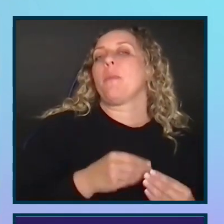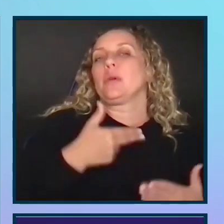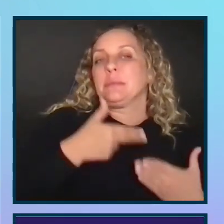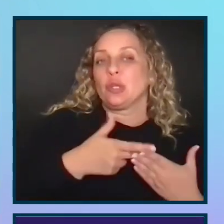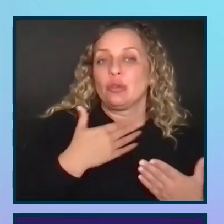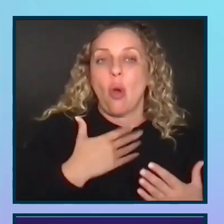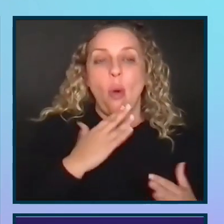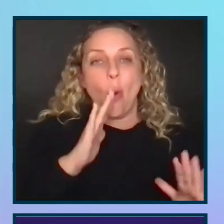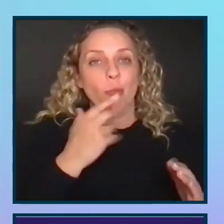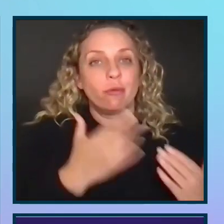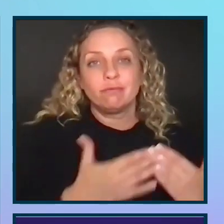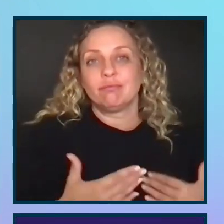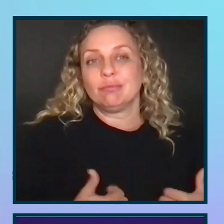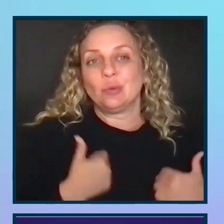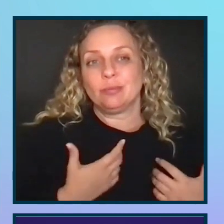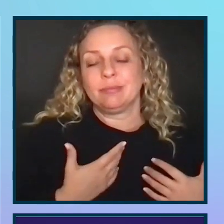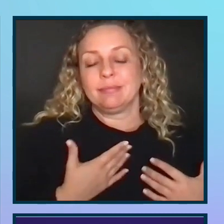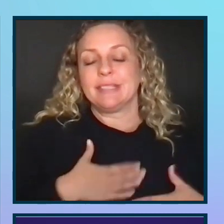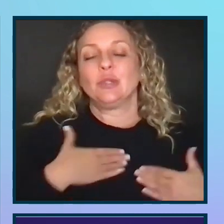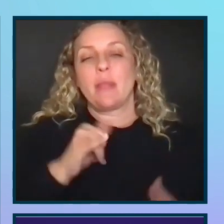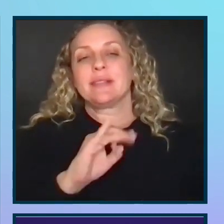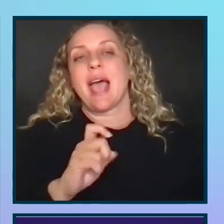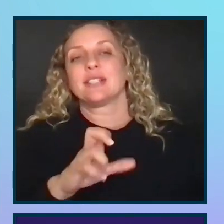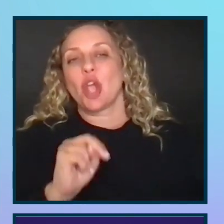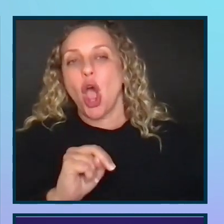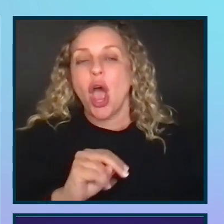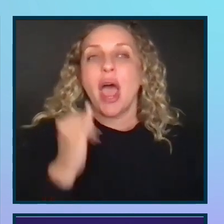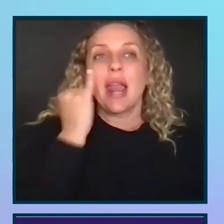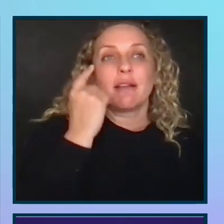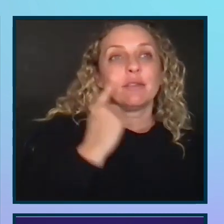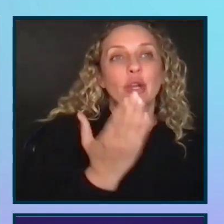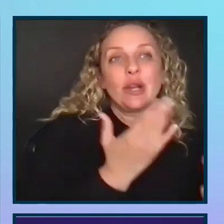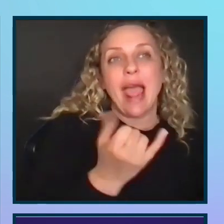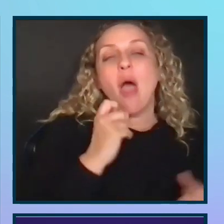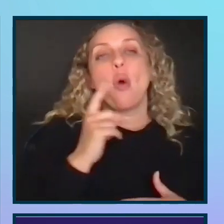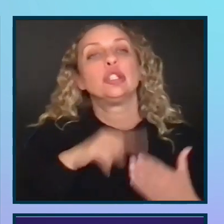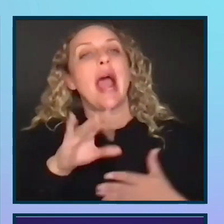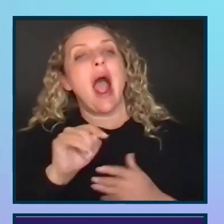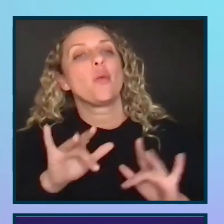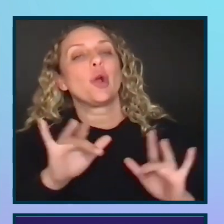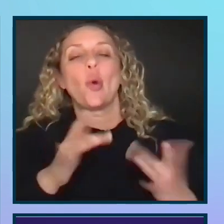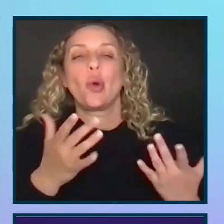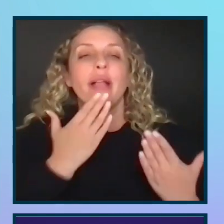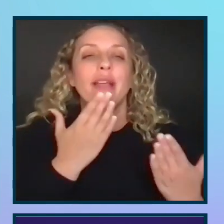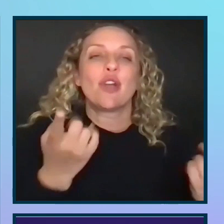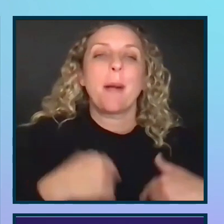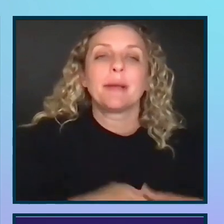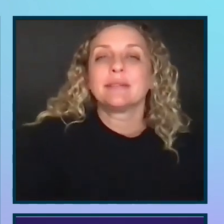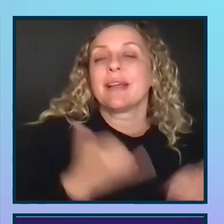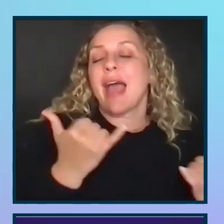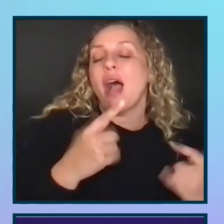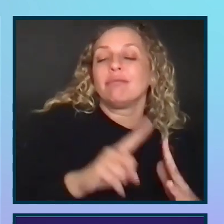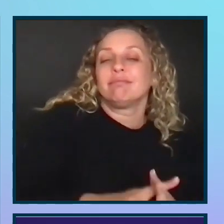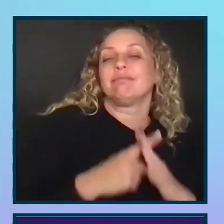AxeCon. If you are checking out the recording, thanks so much for being here. And without further ado, let's get rolling.